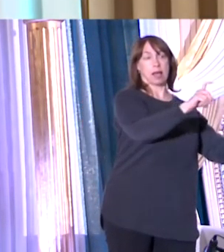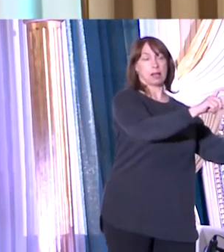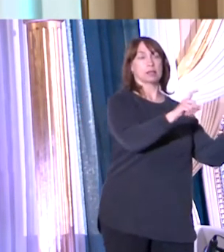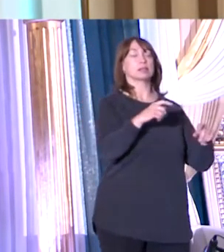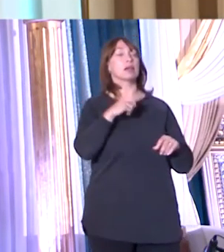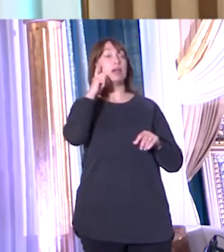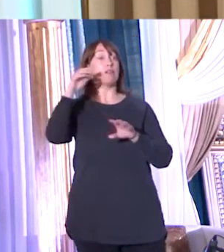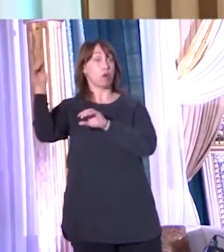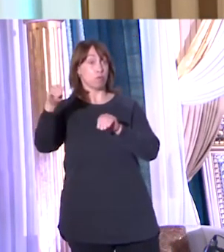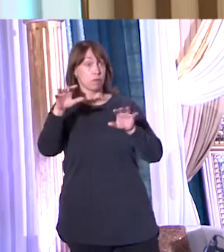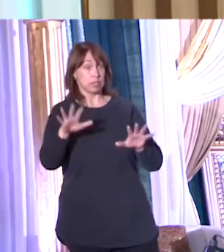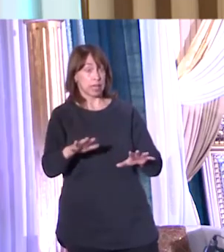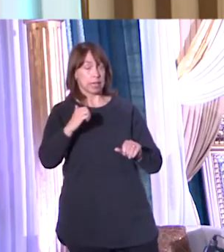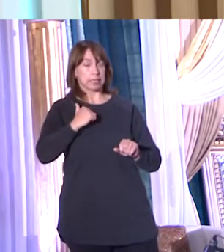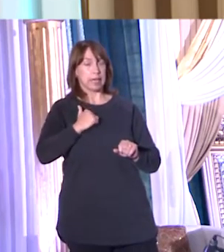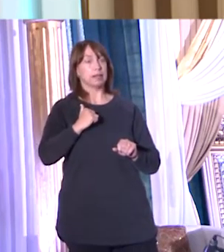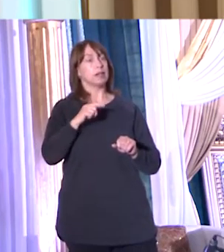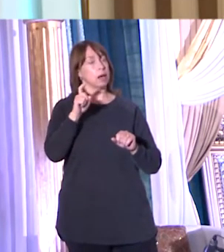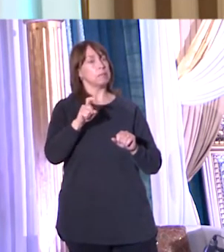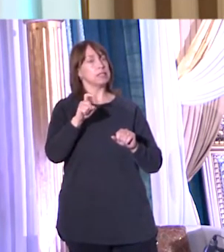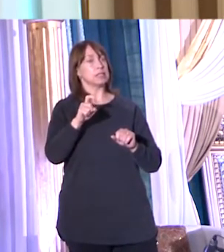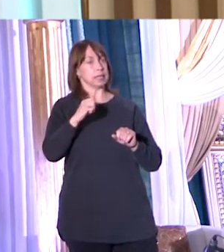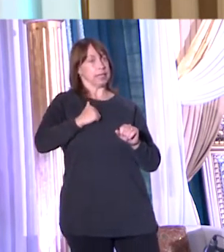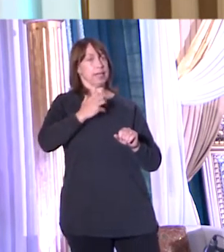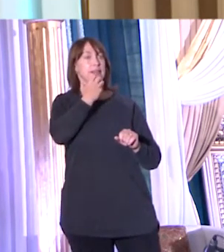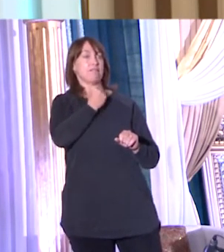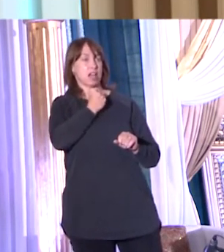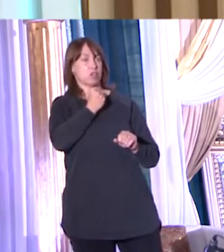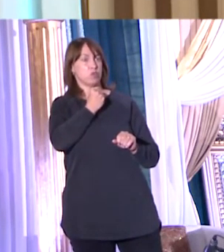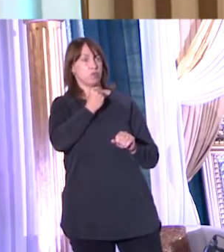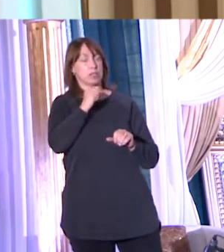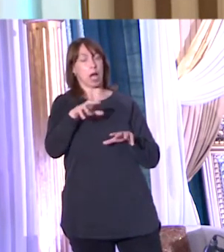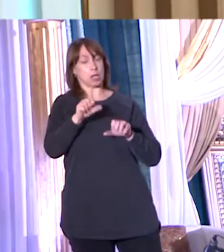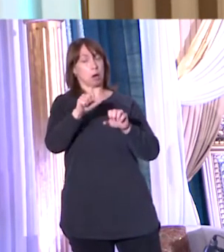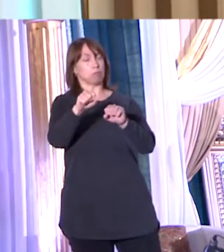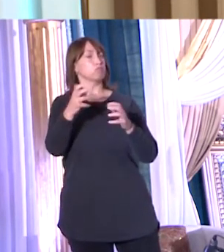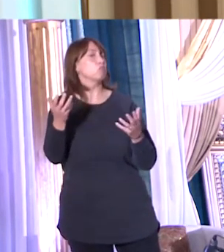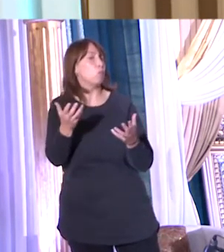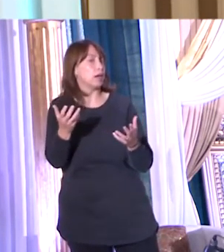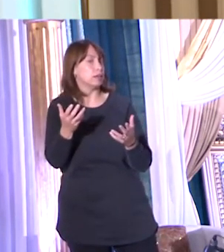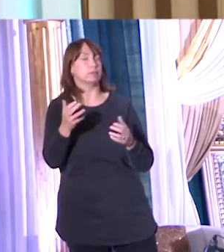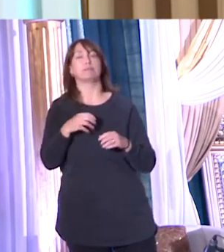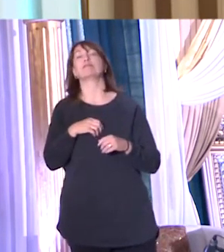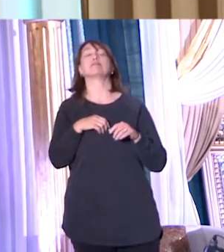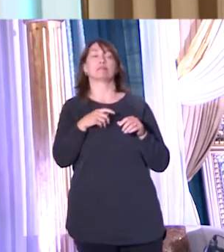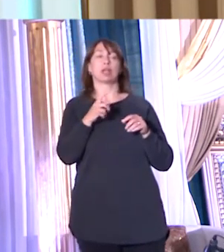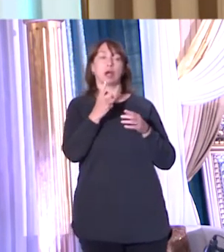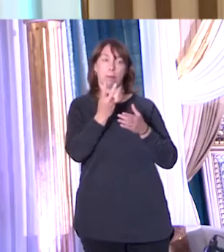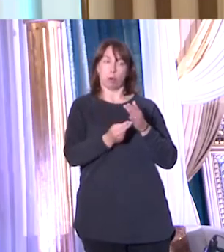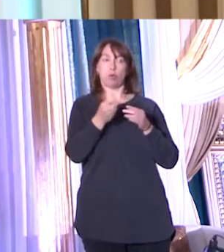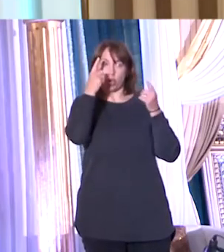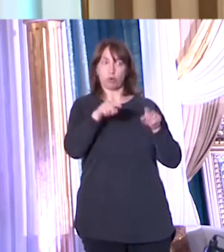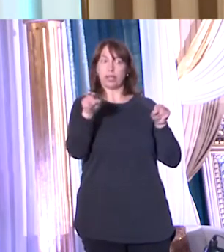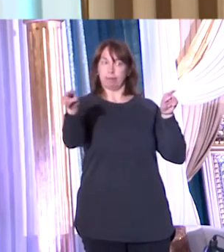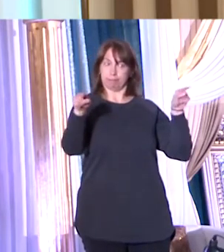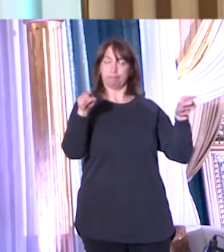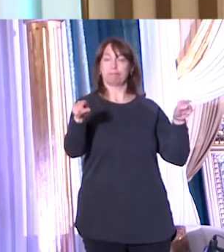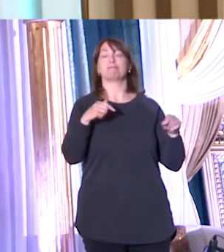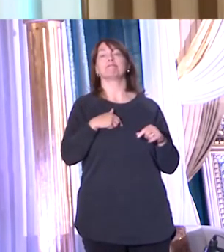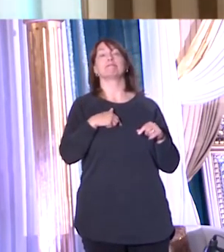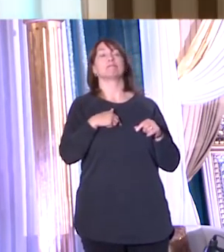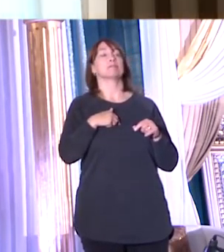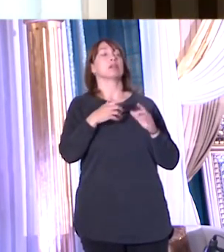to adopt. And basically, they're saying the same thing. Fluency in language, tolerance, respect, respect